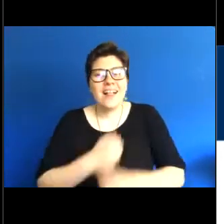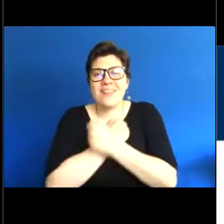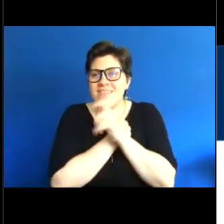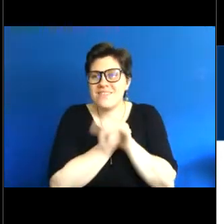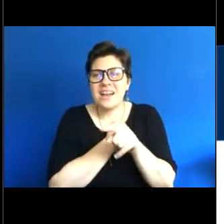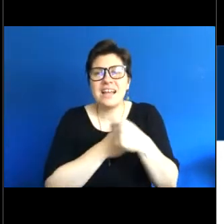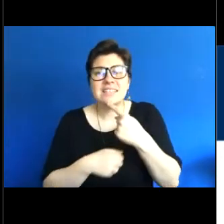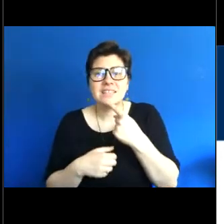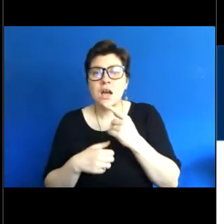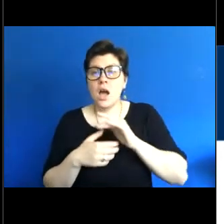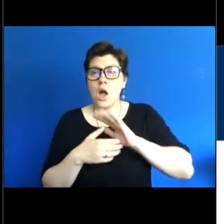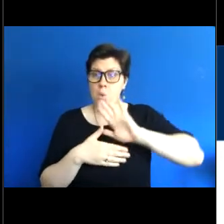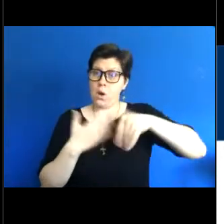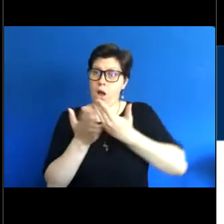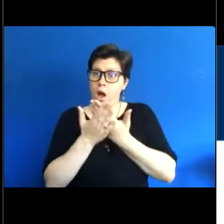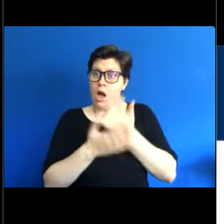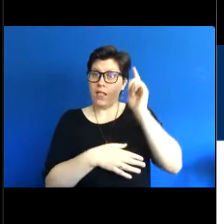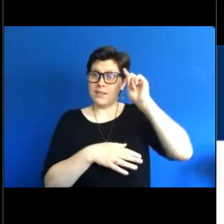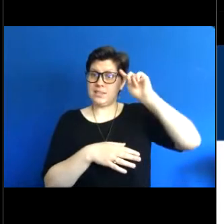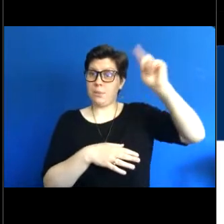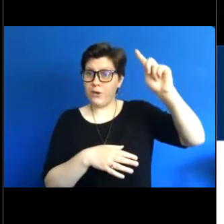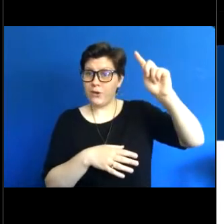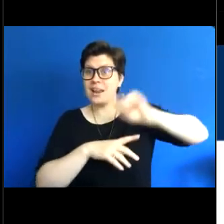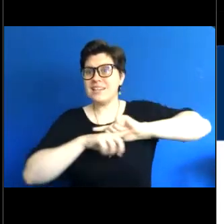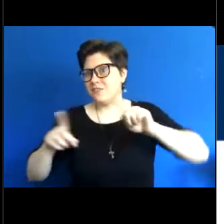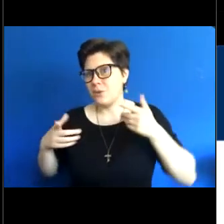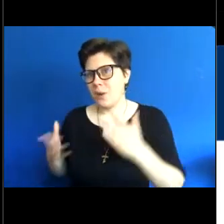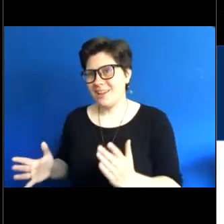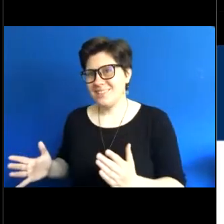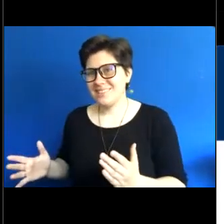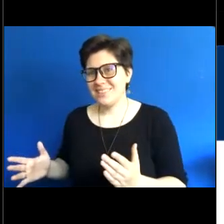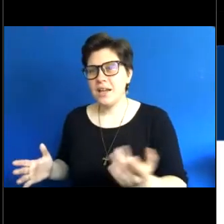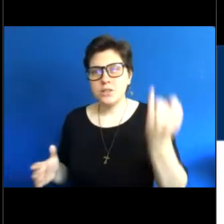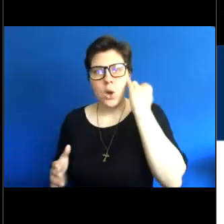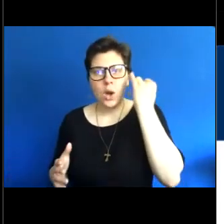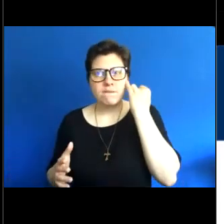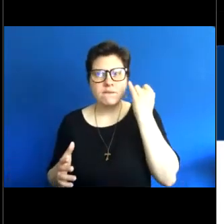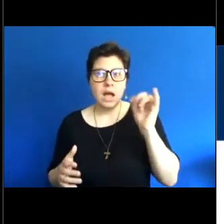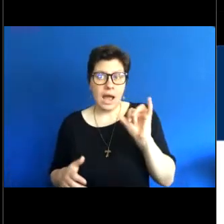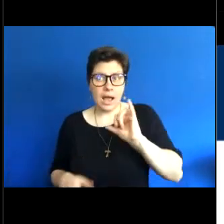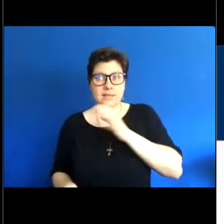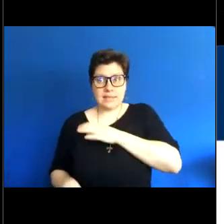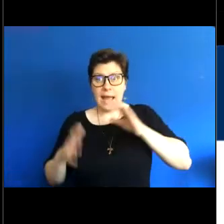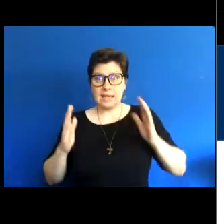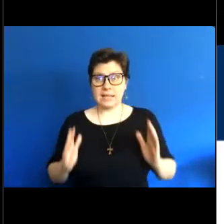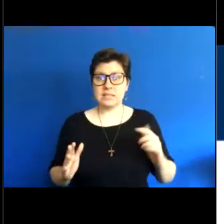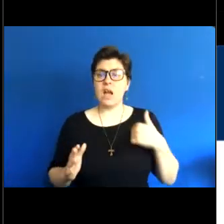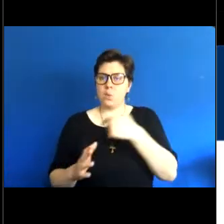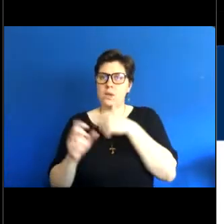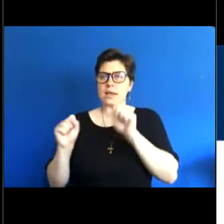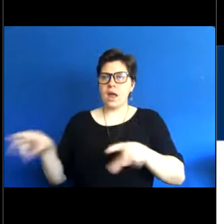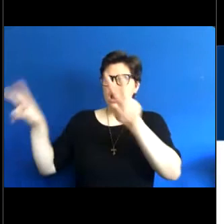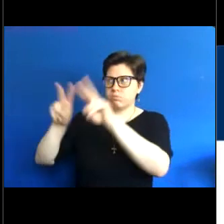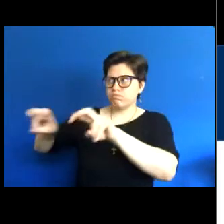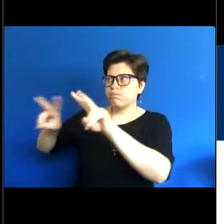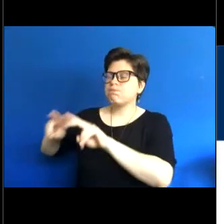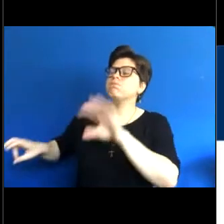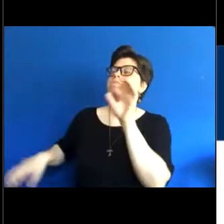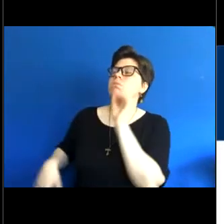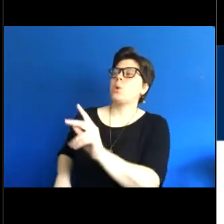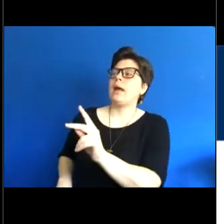all different, we're all smart in different ways, right? And so if we can, as catechists, look at our students and say,